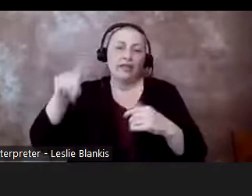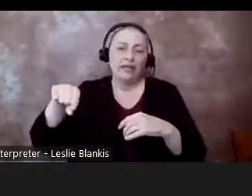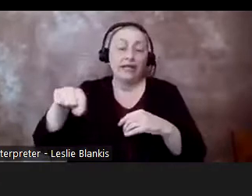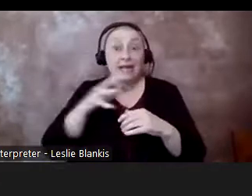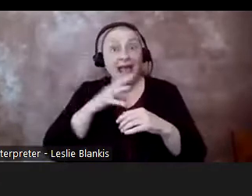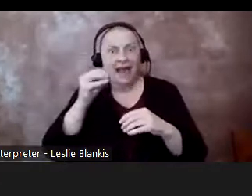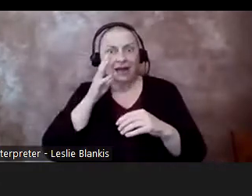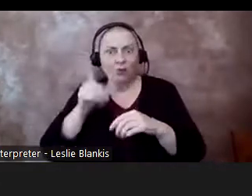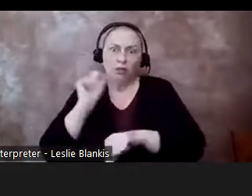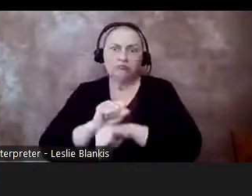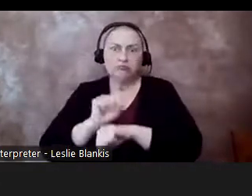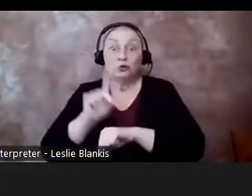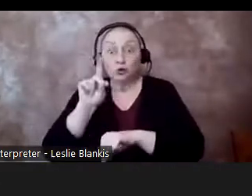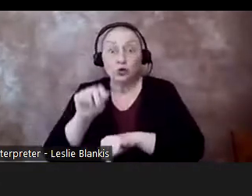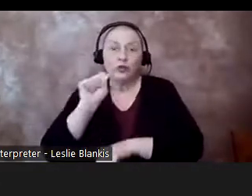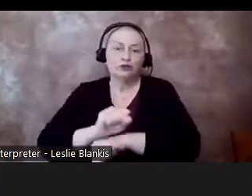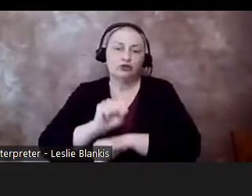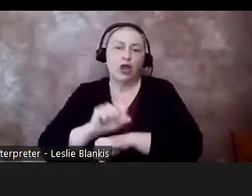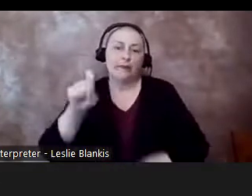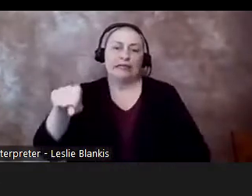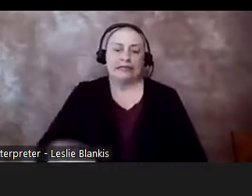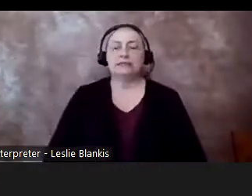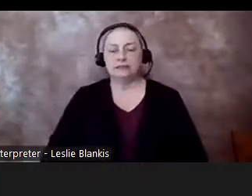the job that it needs to do.